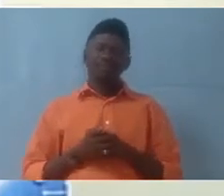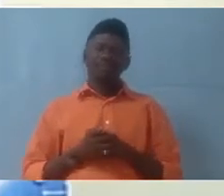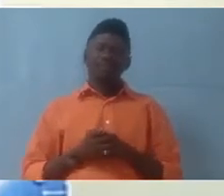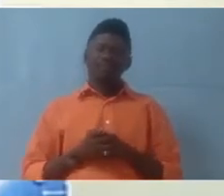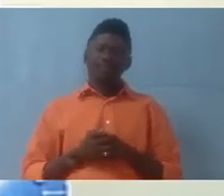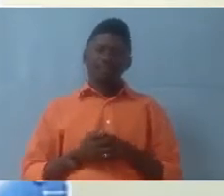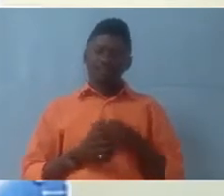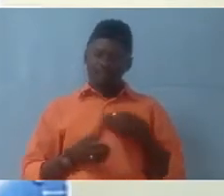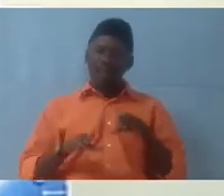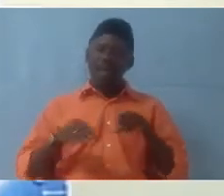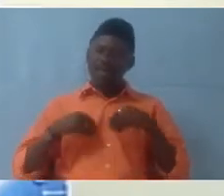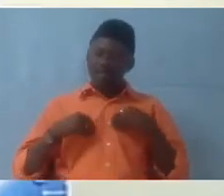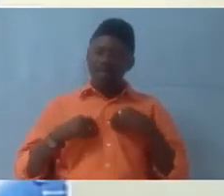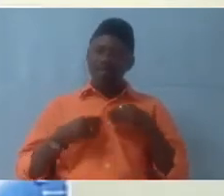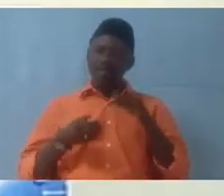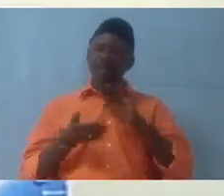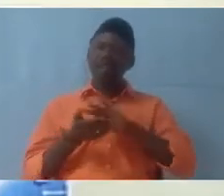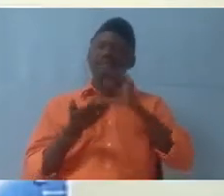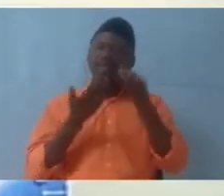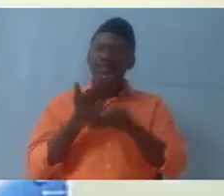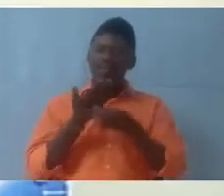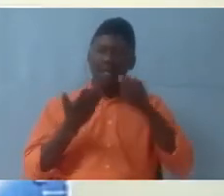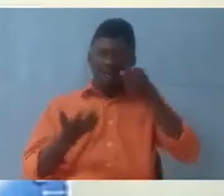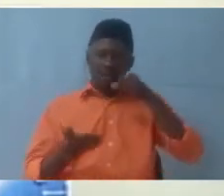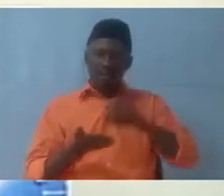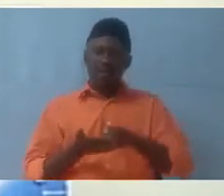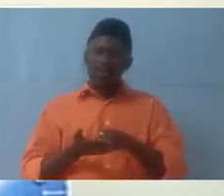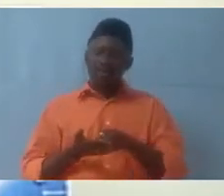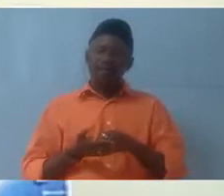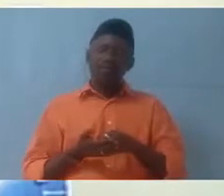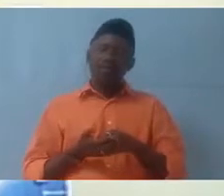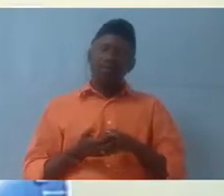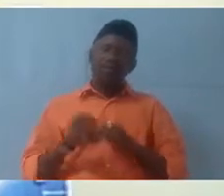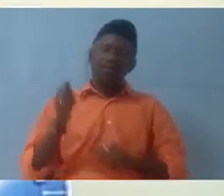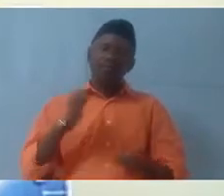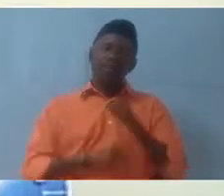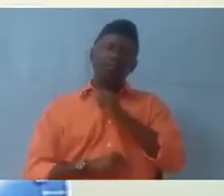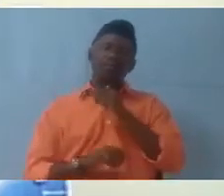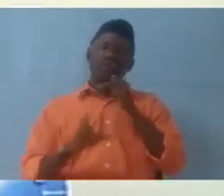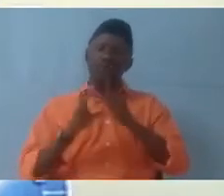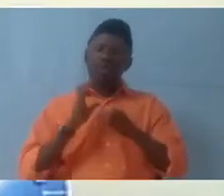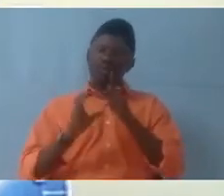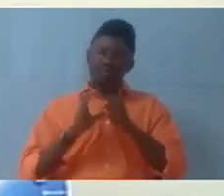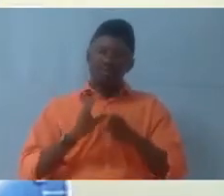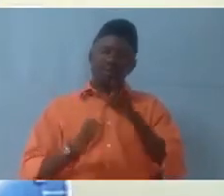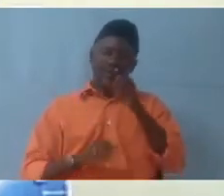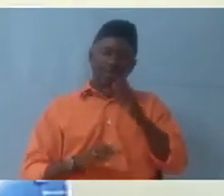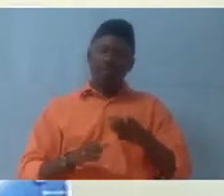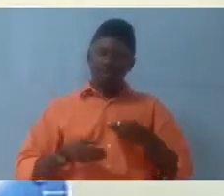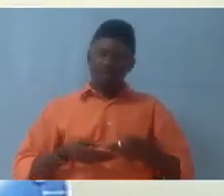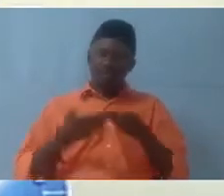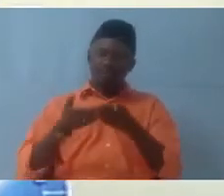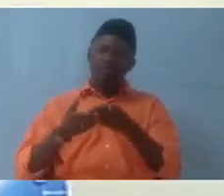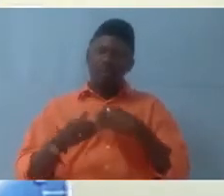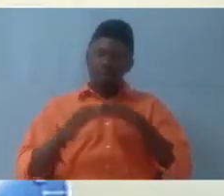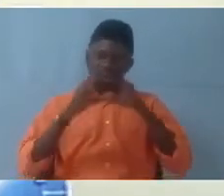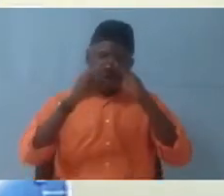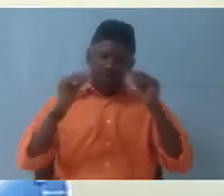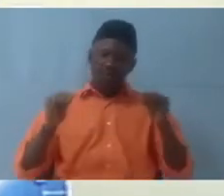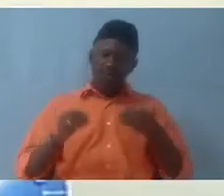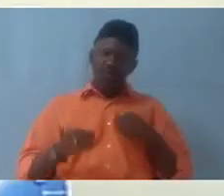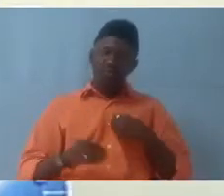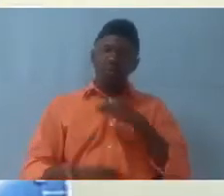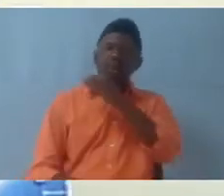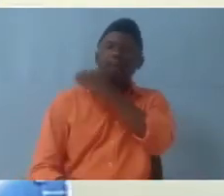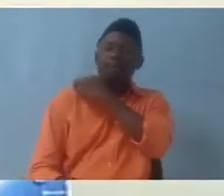I took the transfer letter. Ma jël nak transfer letter bi. Went back to Kanifing and handed over my office to the principal magistrate.